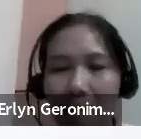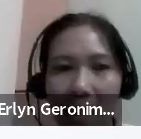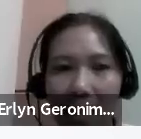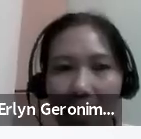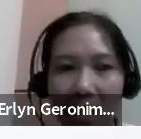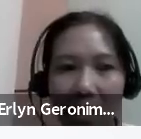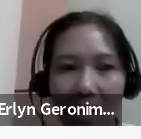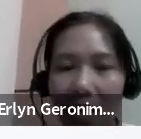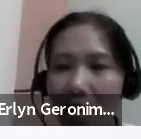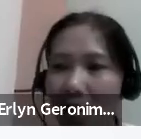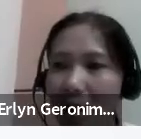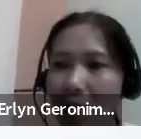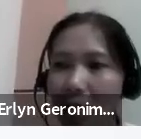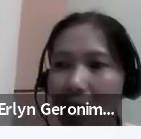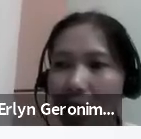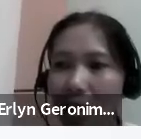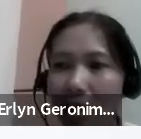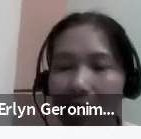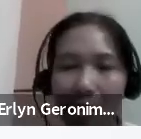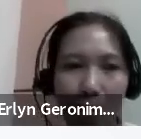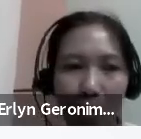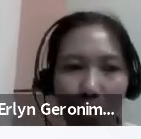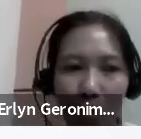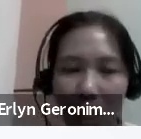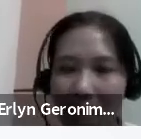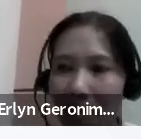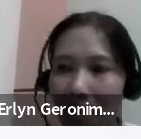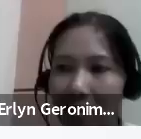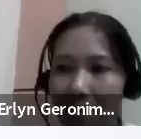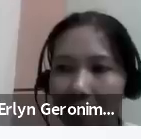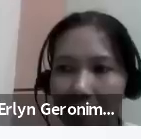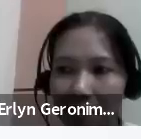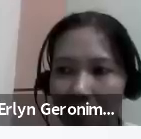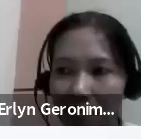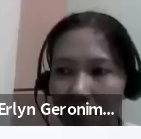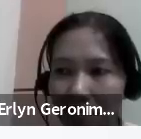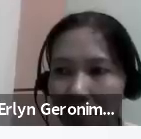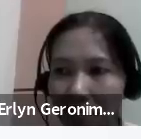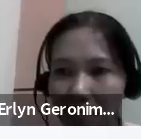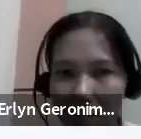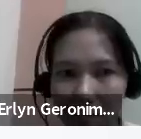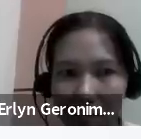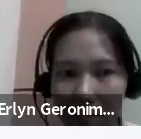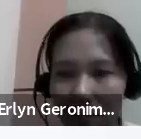live stream by UST College of Education YouTube channel.